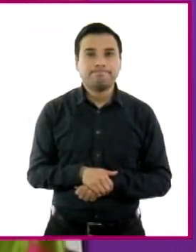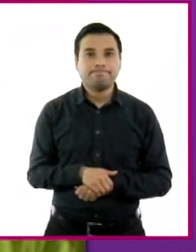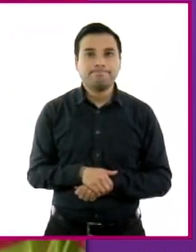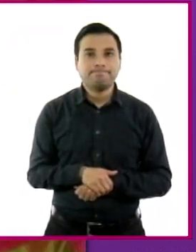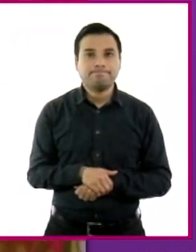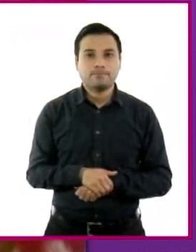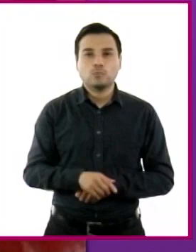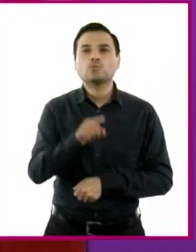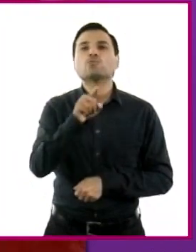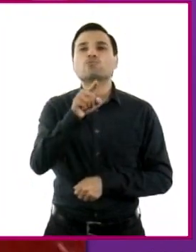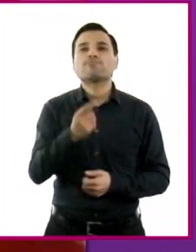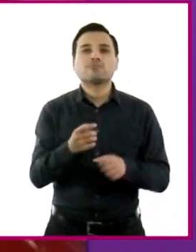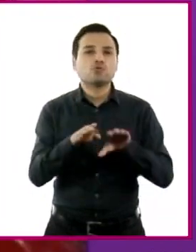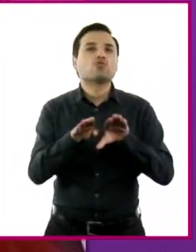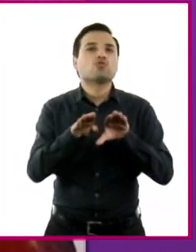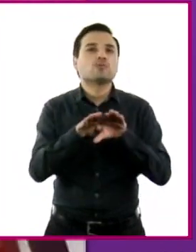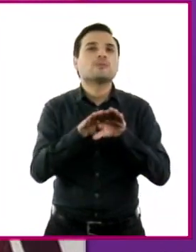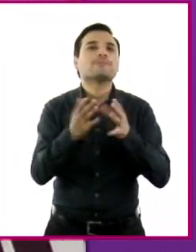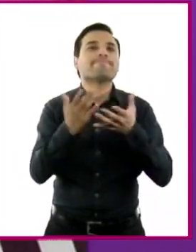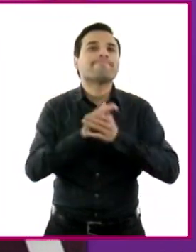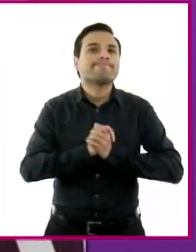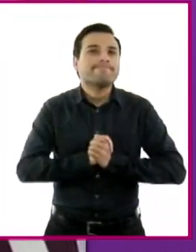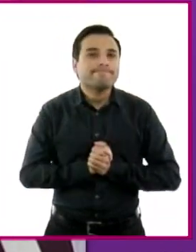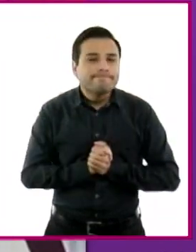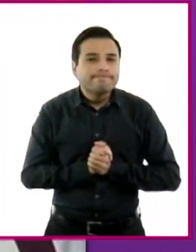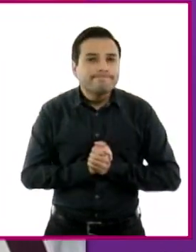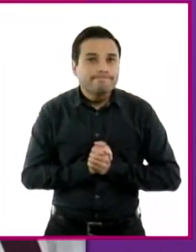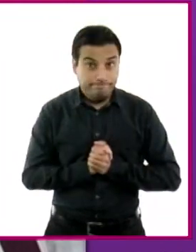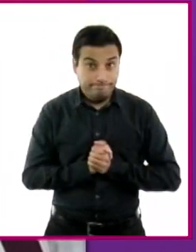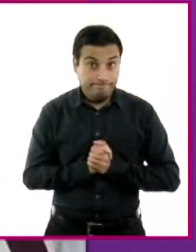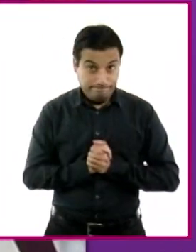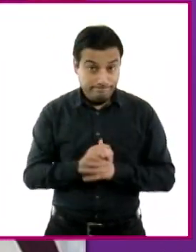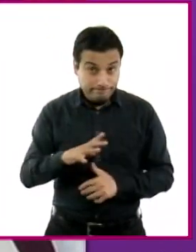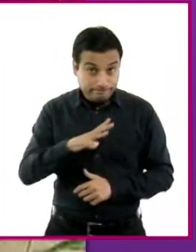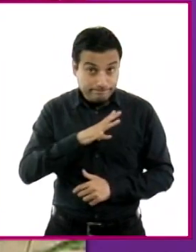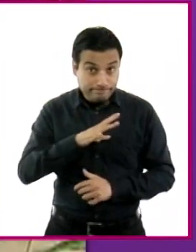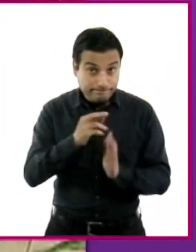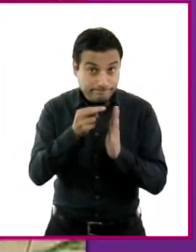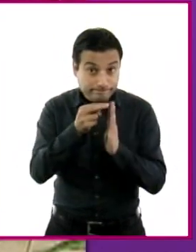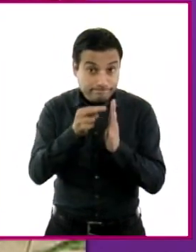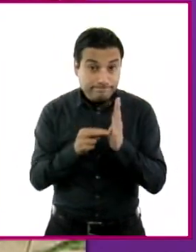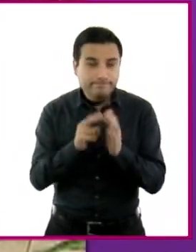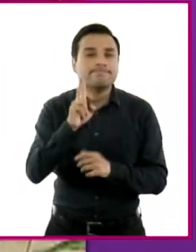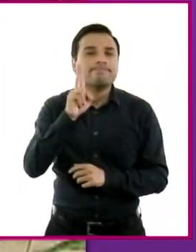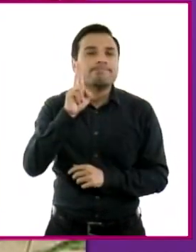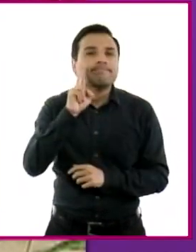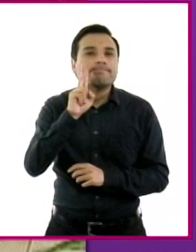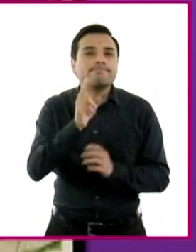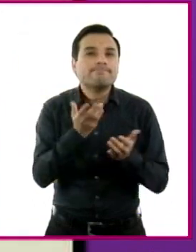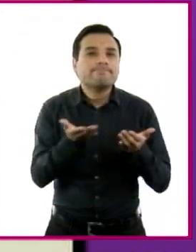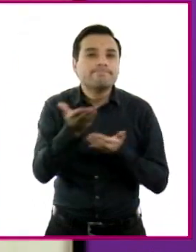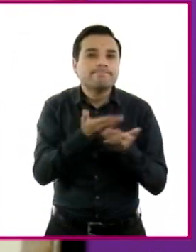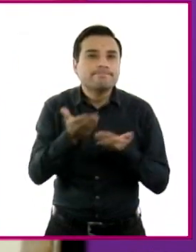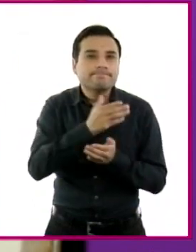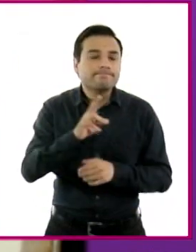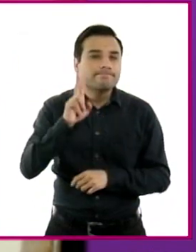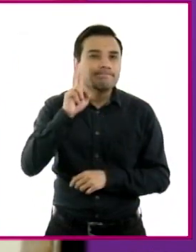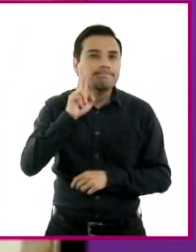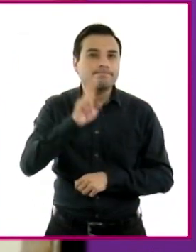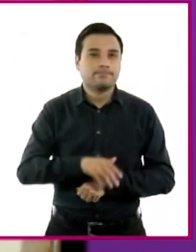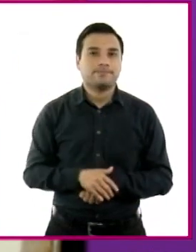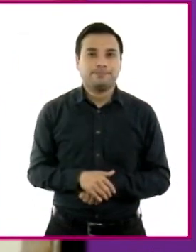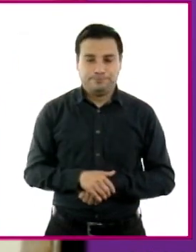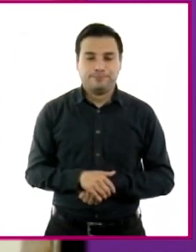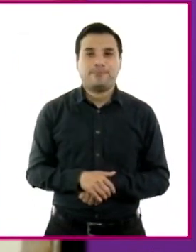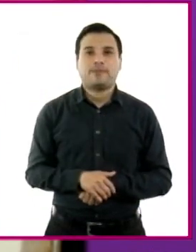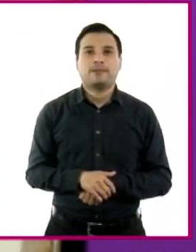And what about you, dear Charlie? Do you have some rules to share with us? To